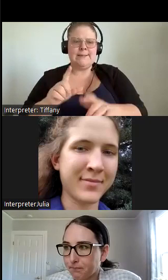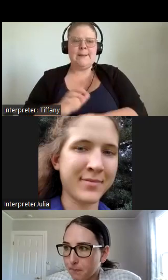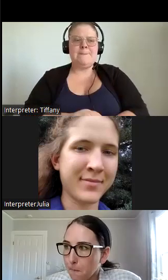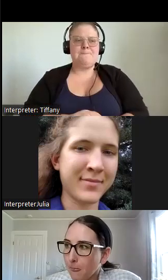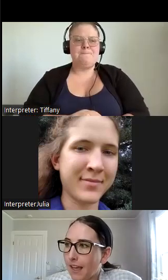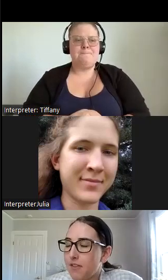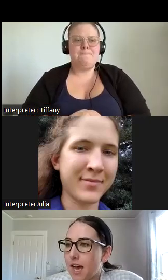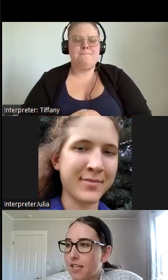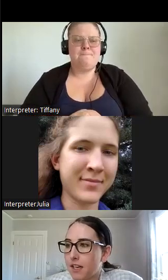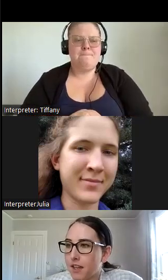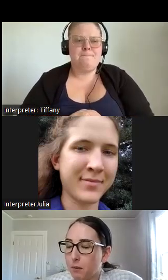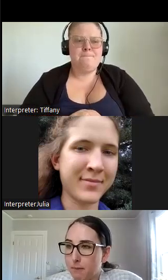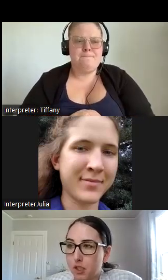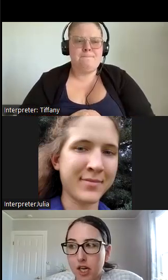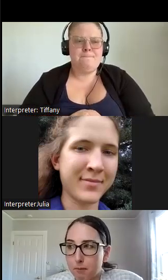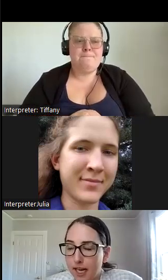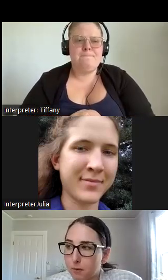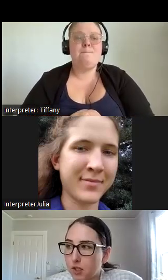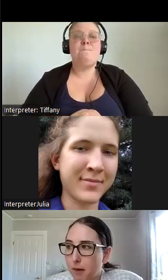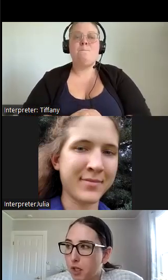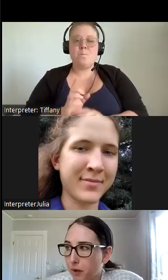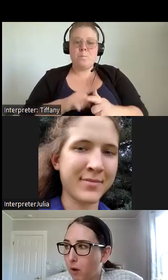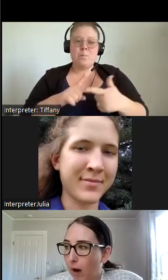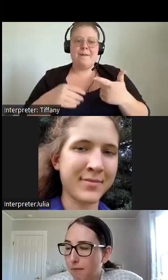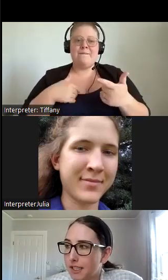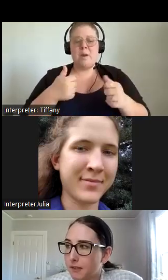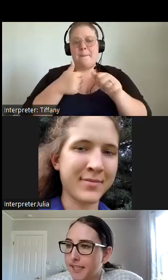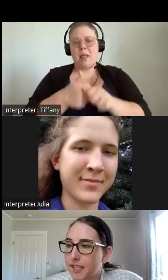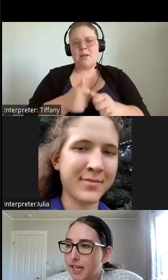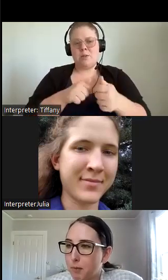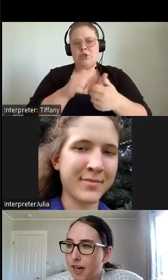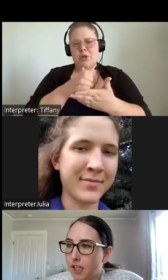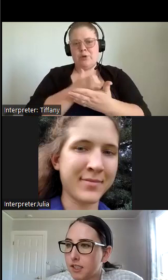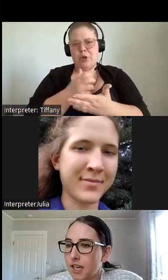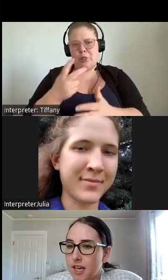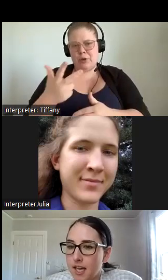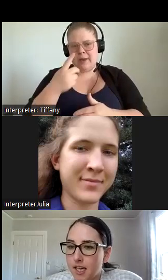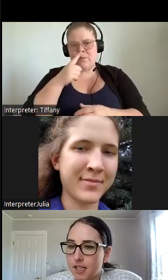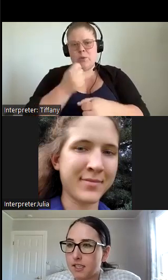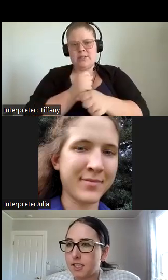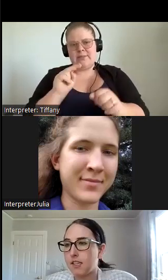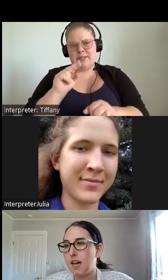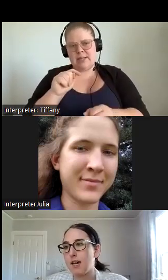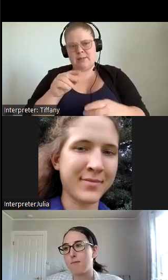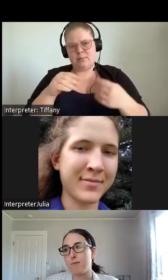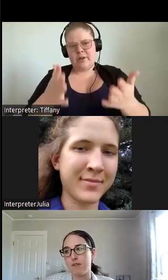And then they would demonstrate compliance with Chapter 3 requirements for safety net providers